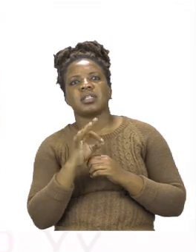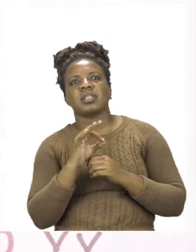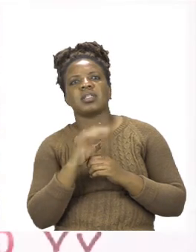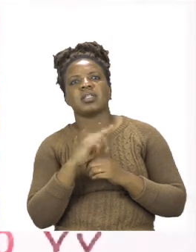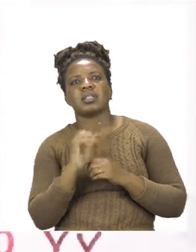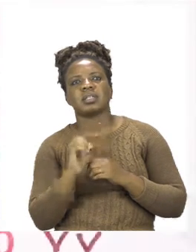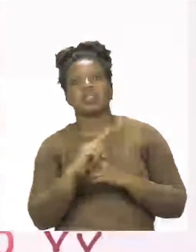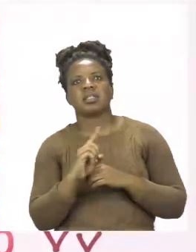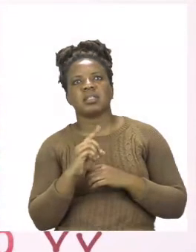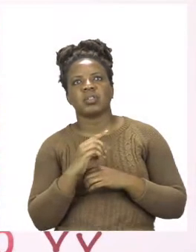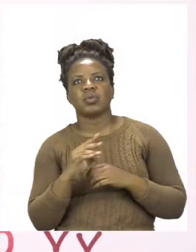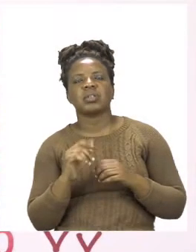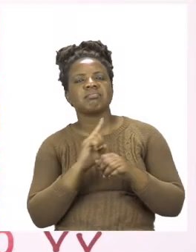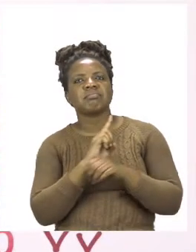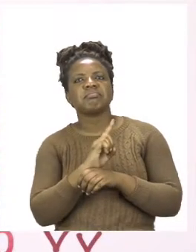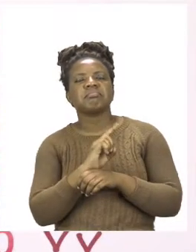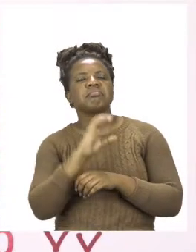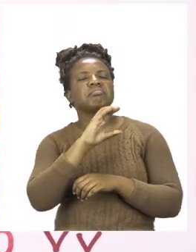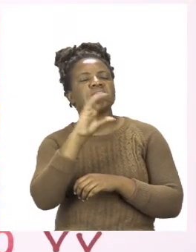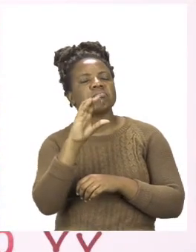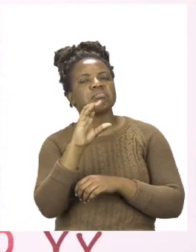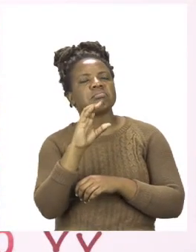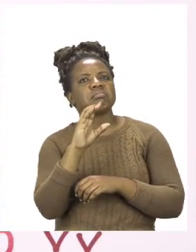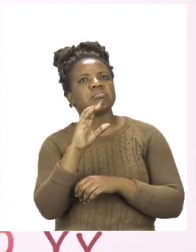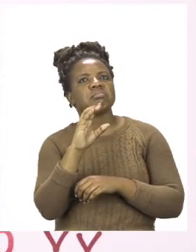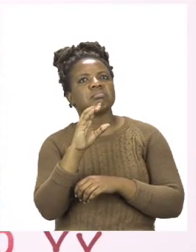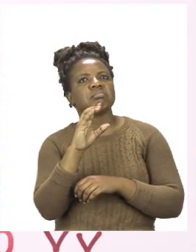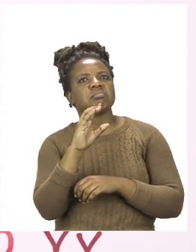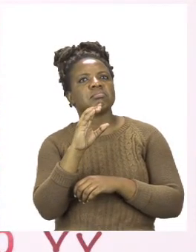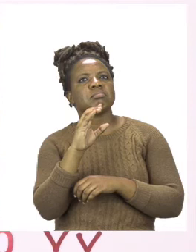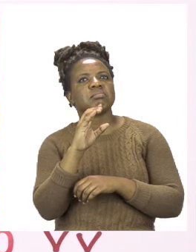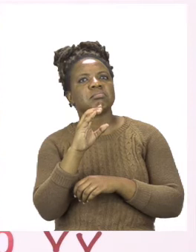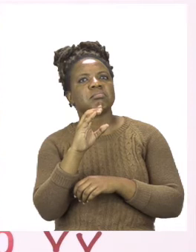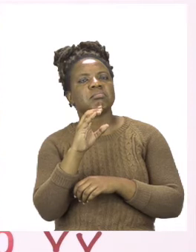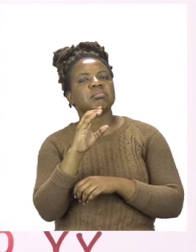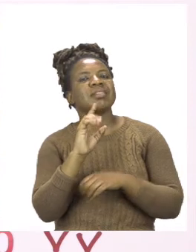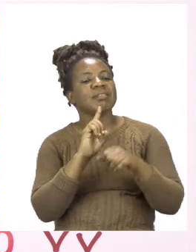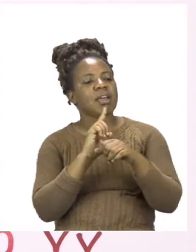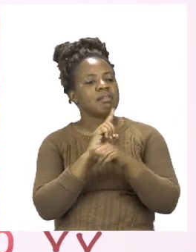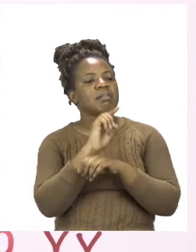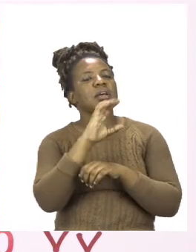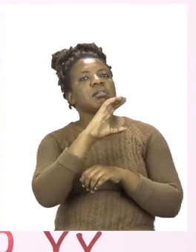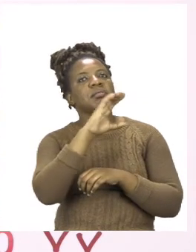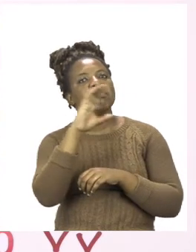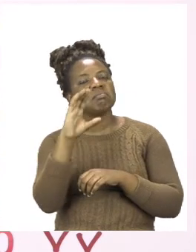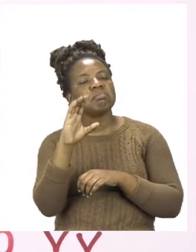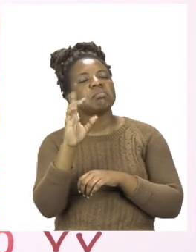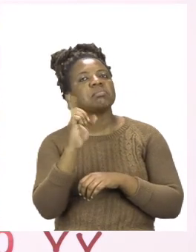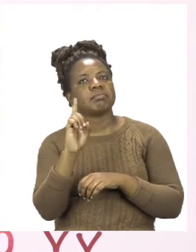board. Now the first month of the year, because it happens at the beginning of the year, we all know